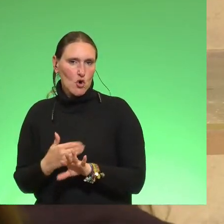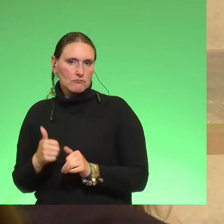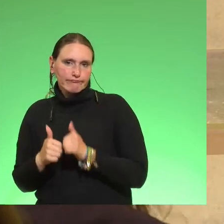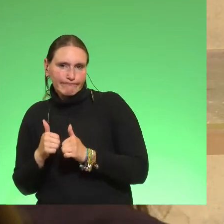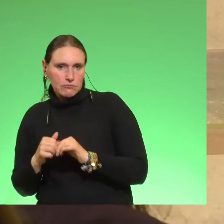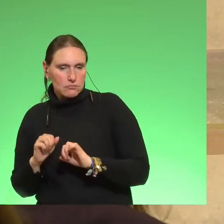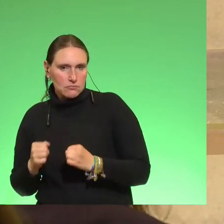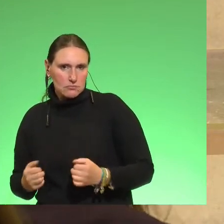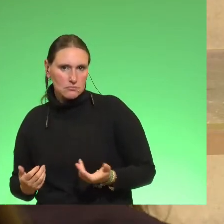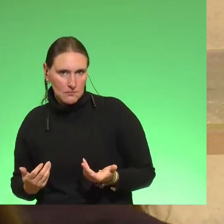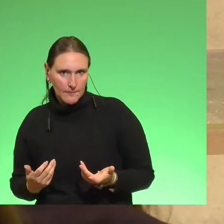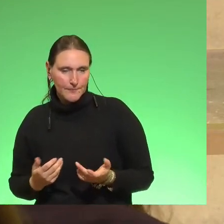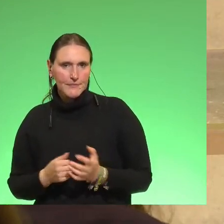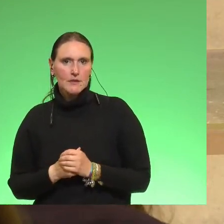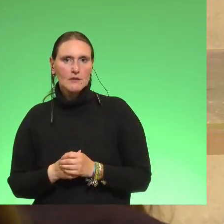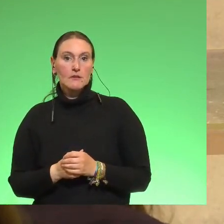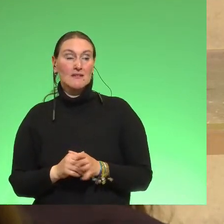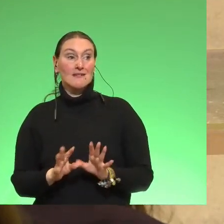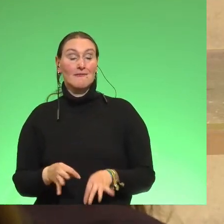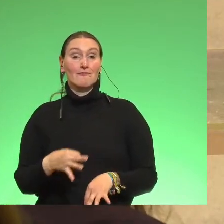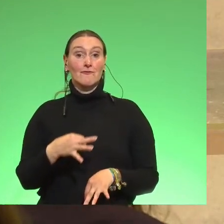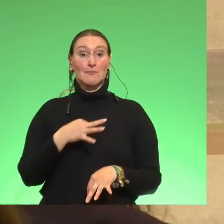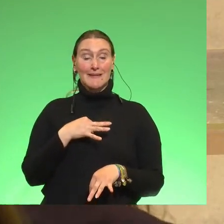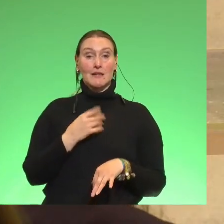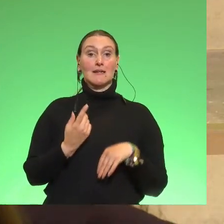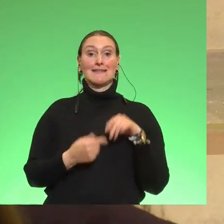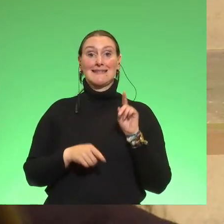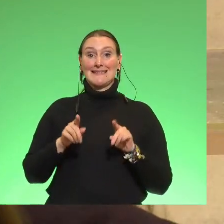have but to me personally, it's very difficult to say like that's where